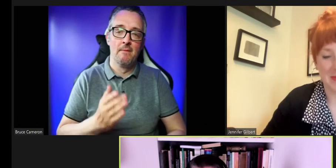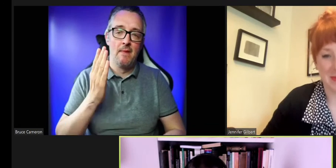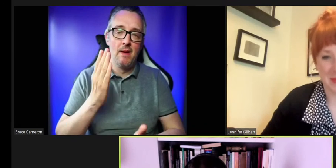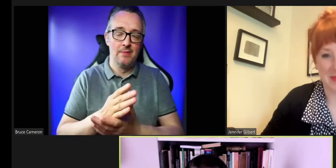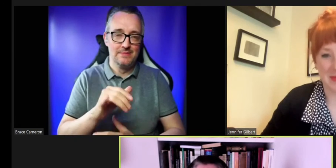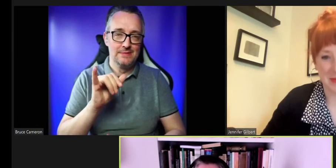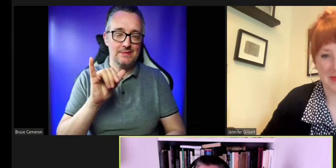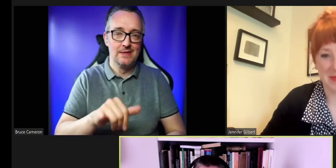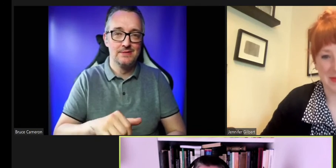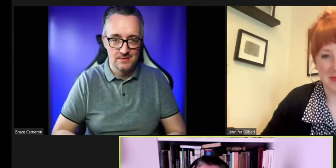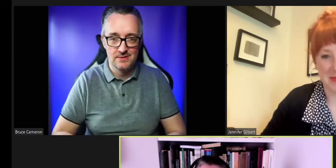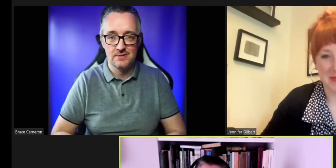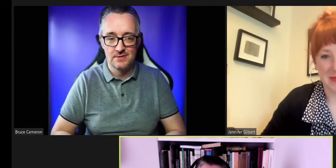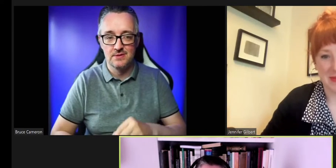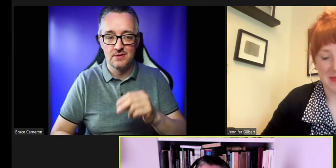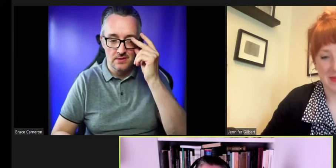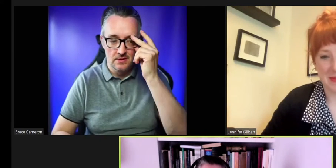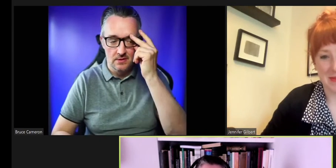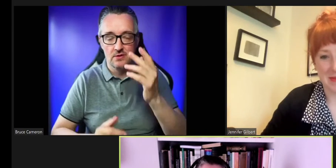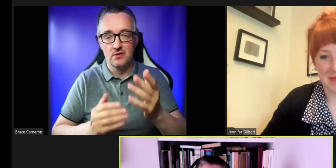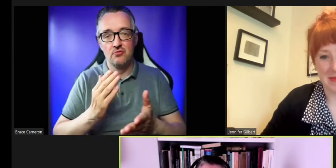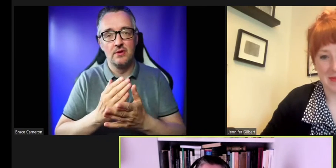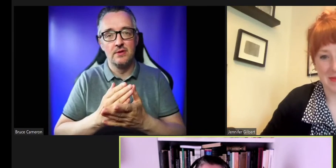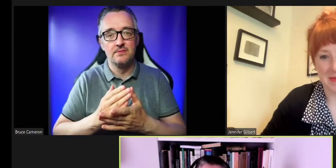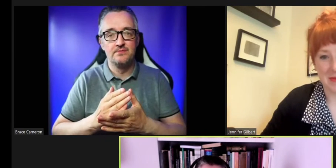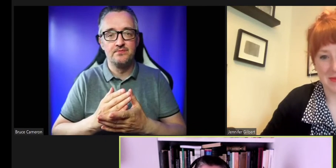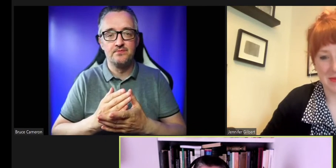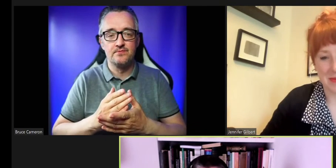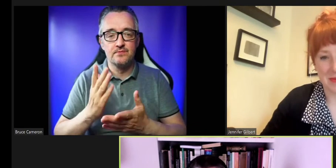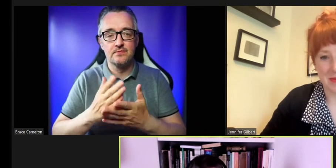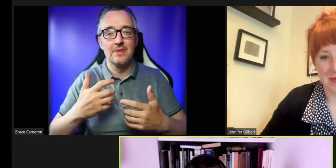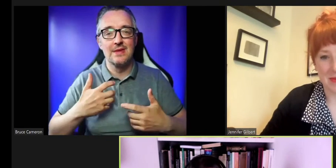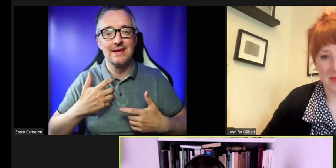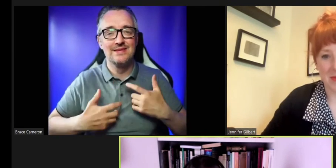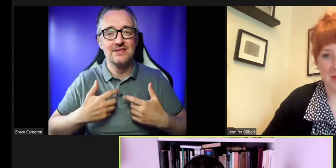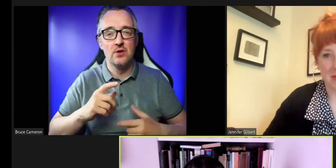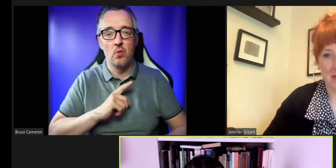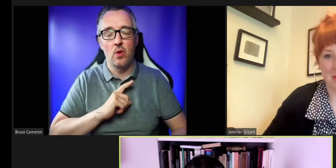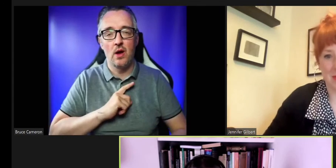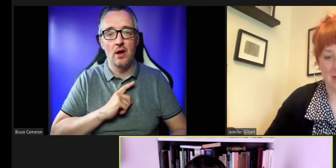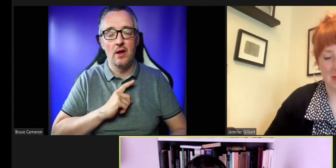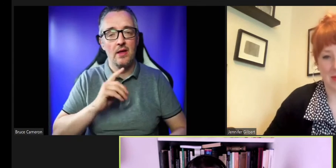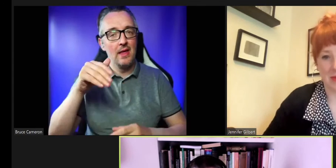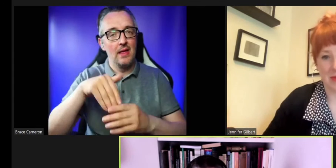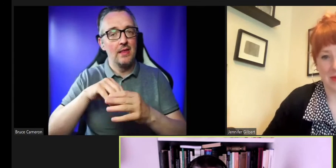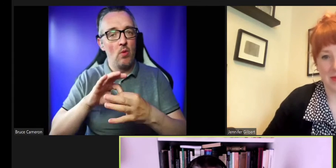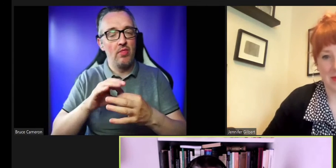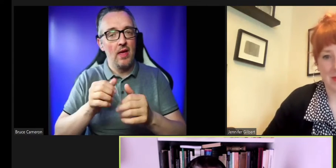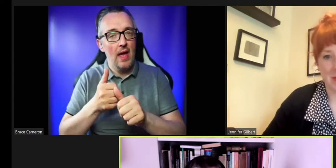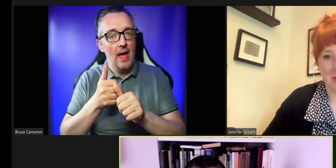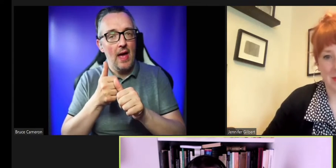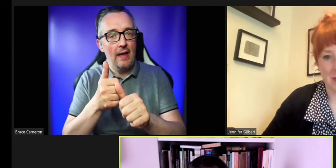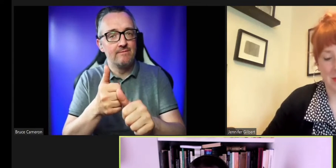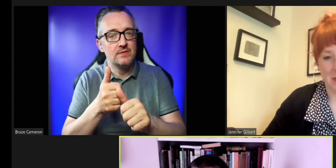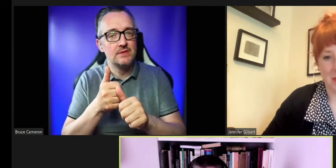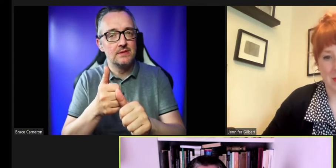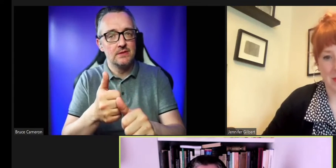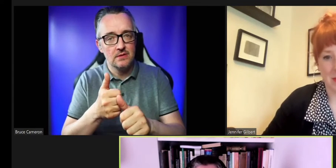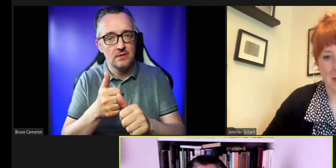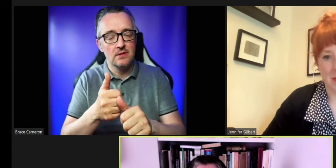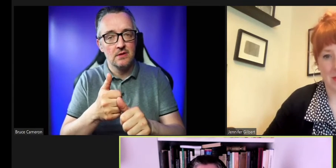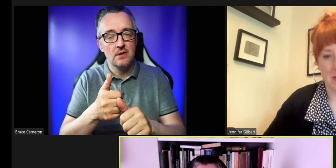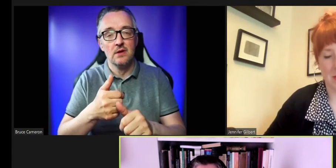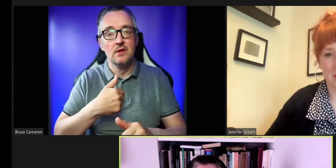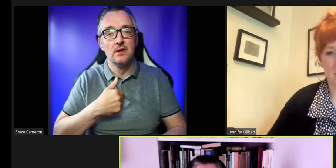so. Very much so. And it kind of is interesting because it began very much with the advocacy side of what I was doing. So I came straight